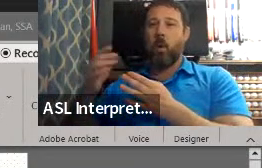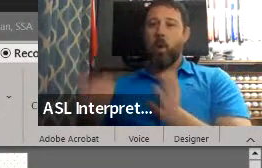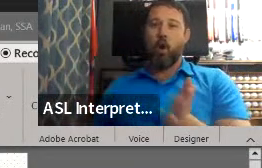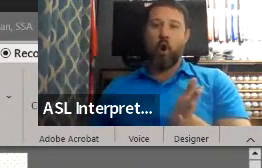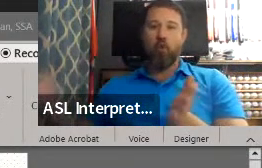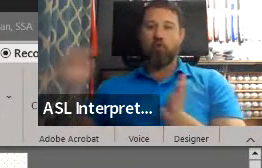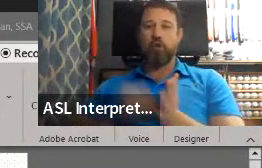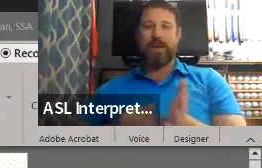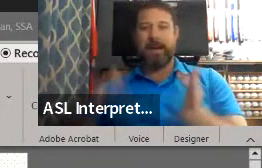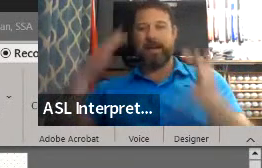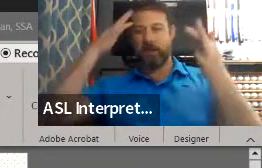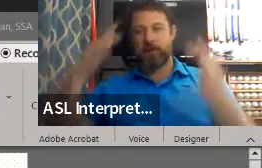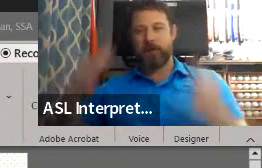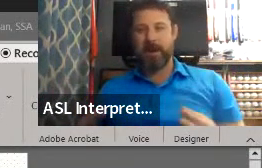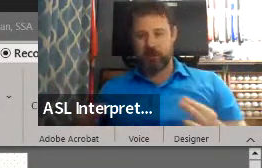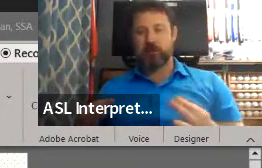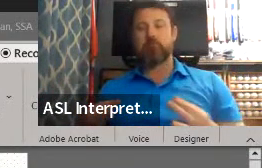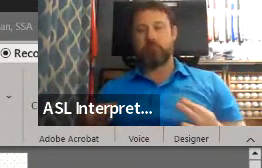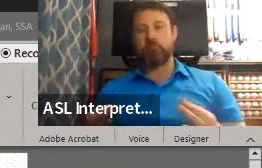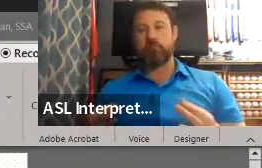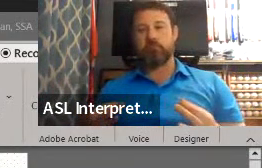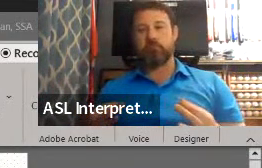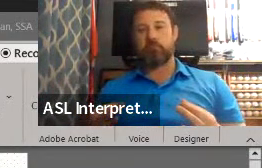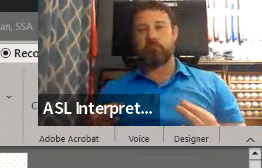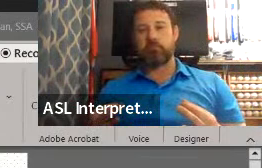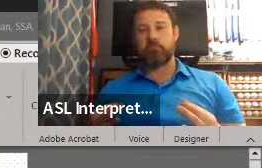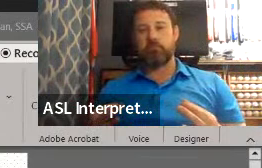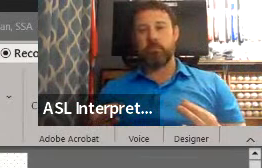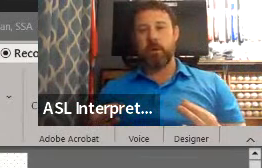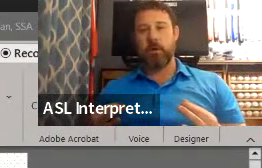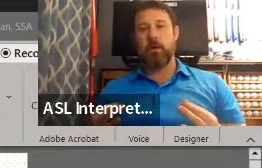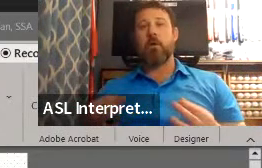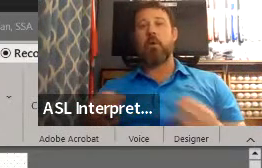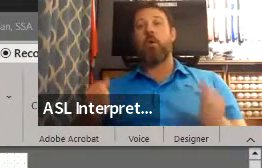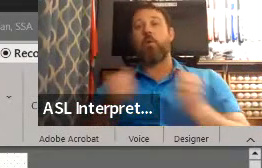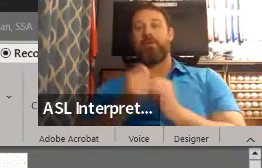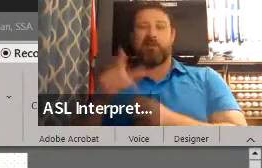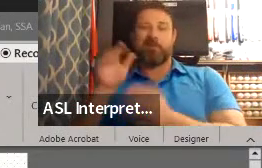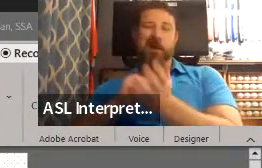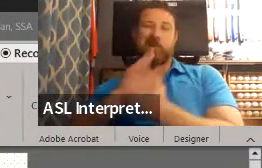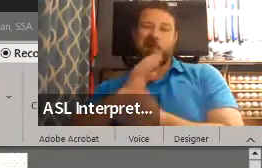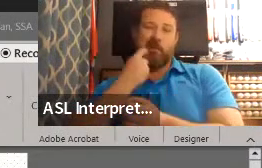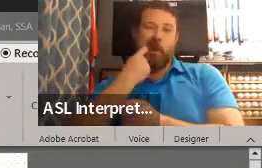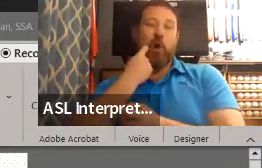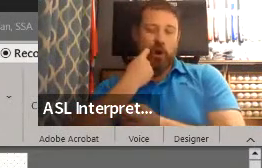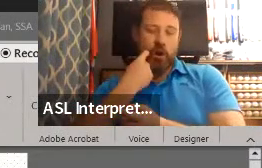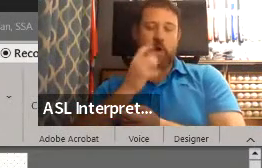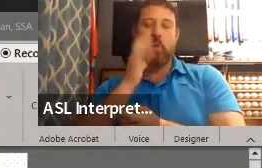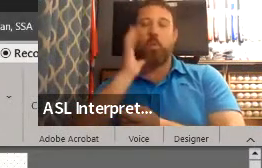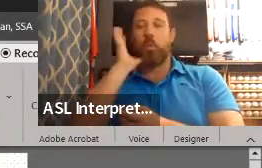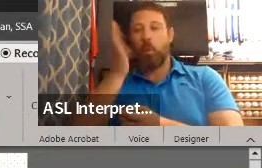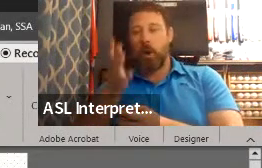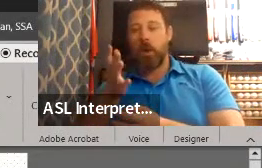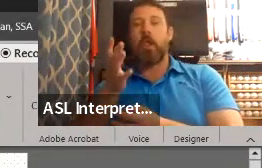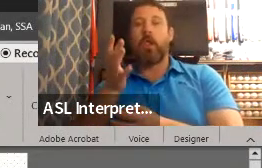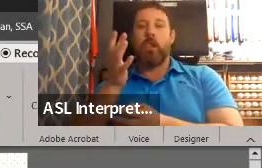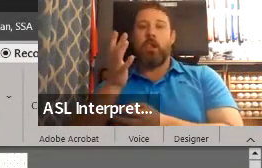continuous coverage requirement, which Dr. Moss talked about earlier. We will be seeing